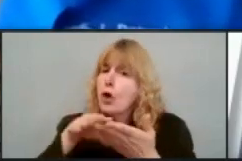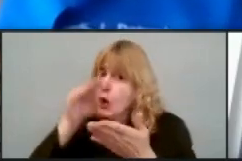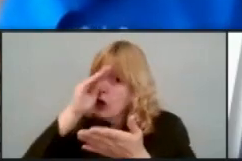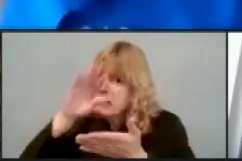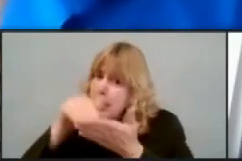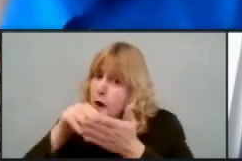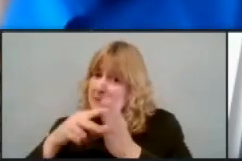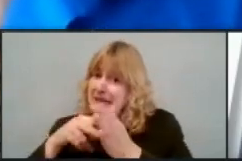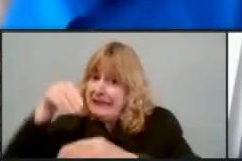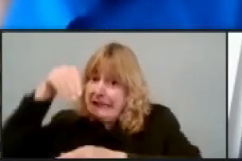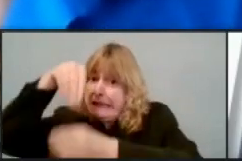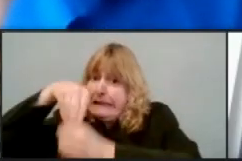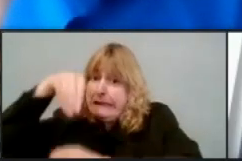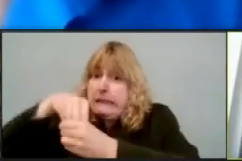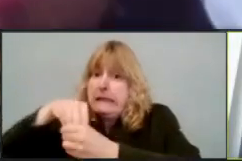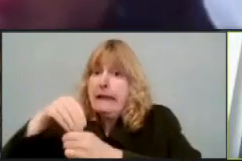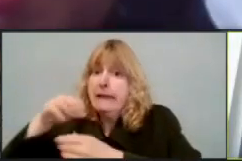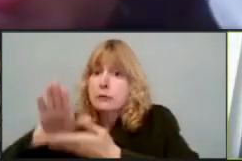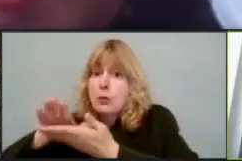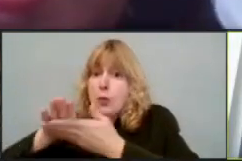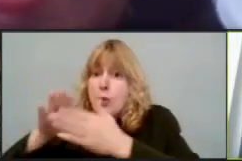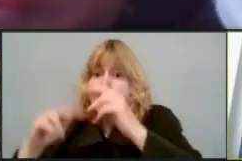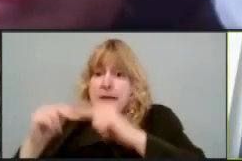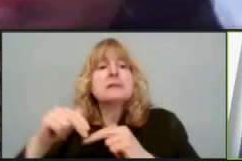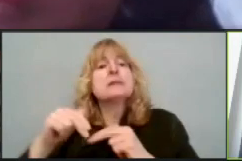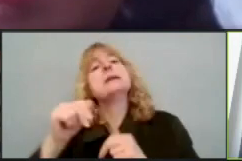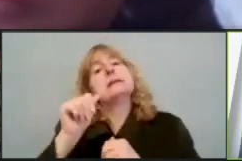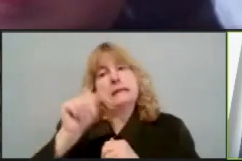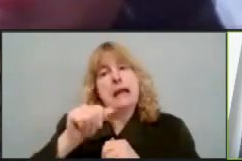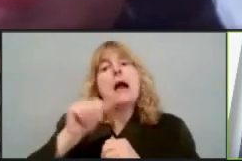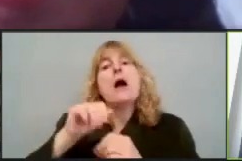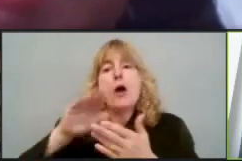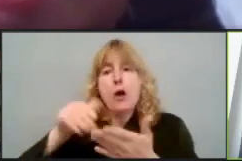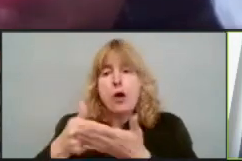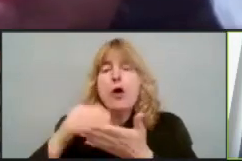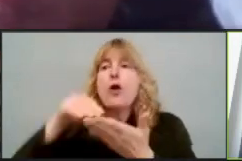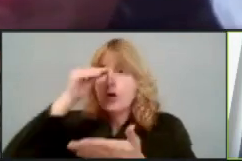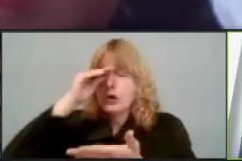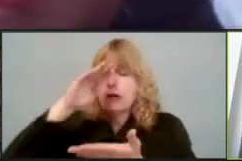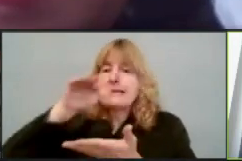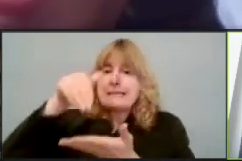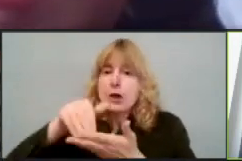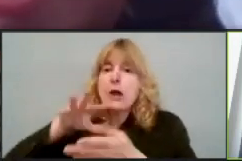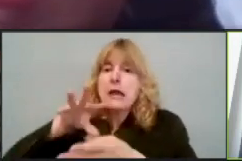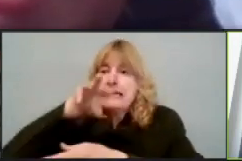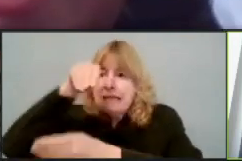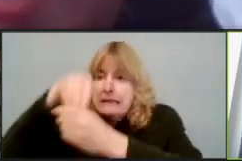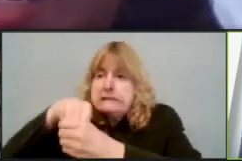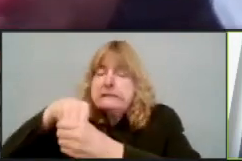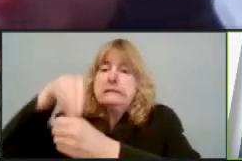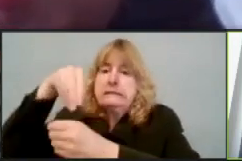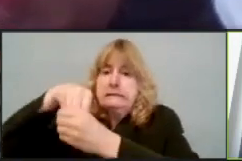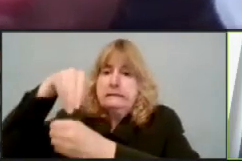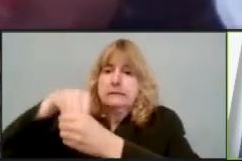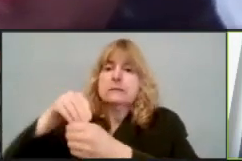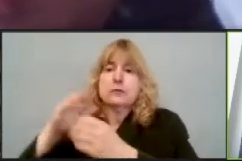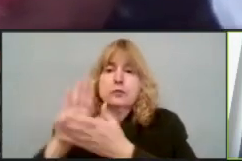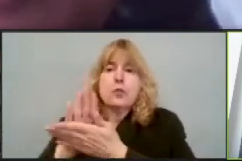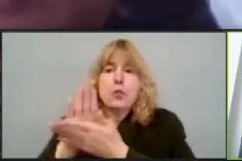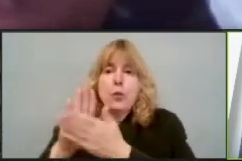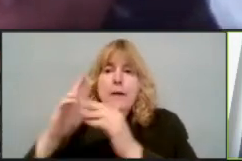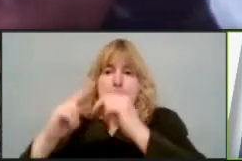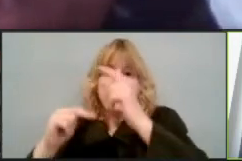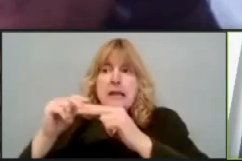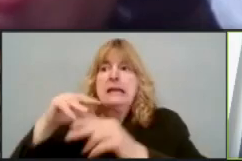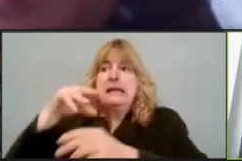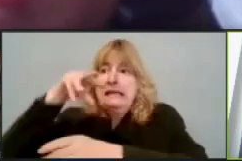existing school buildings? Yes, all of the learning centers are in existing school buildings in existing classrooms.